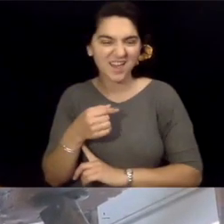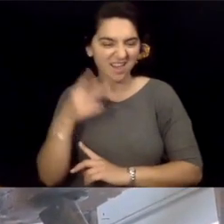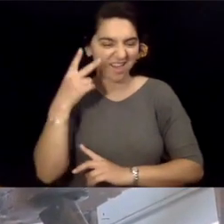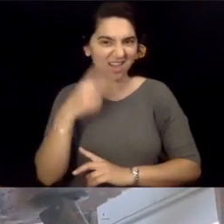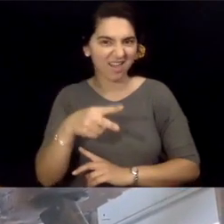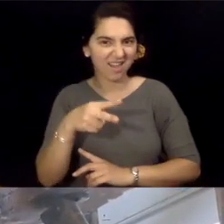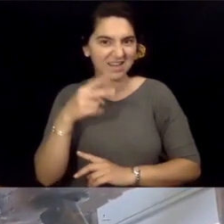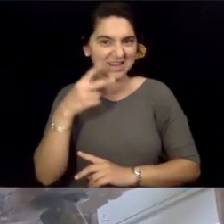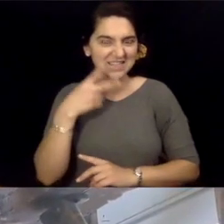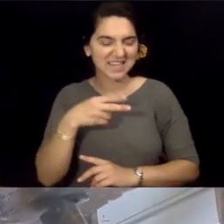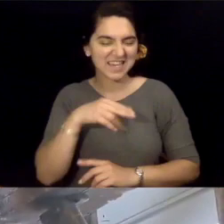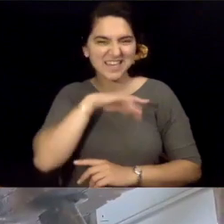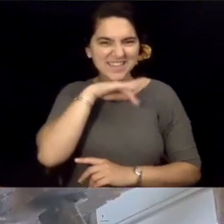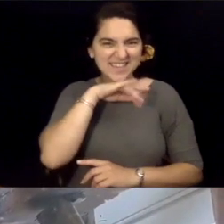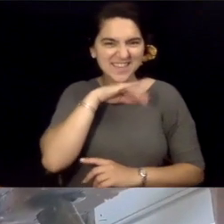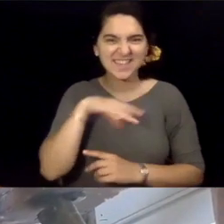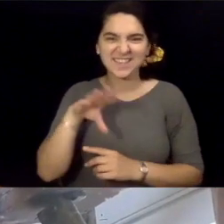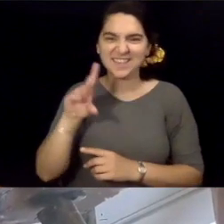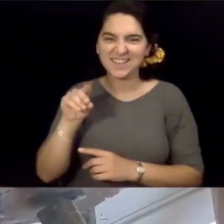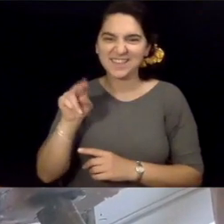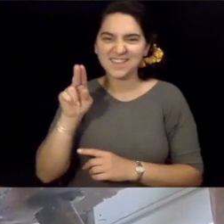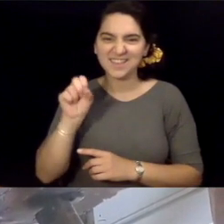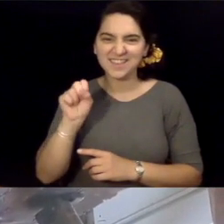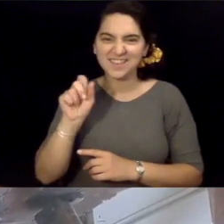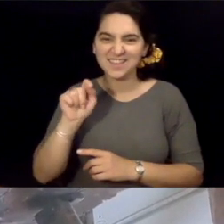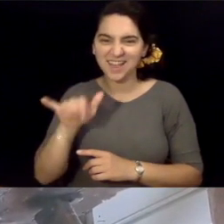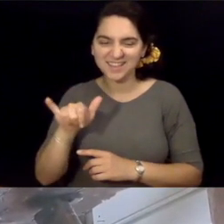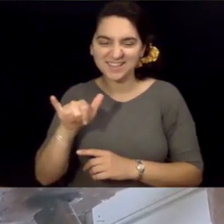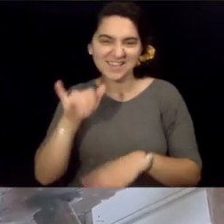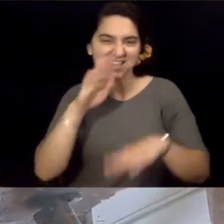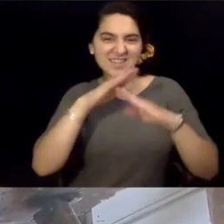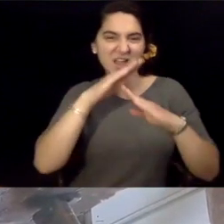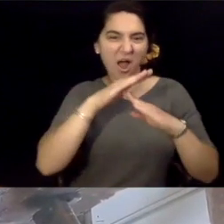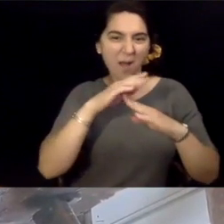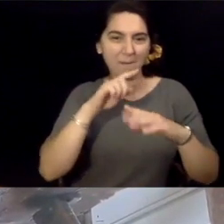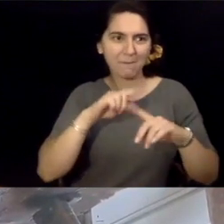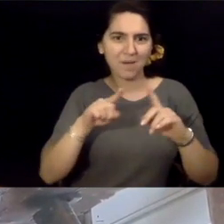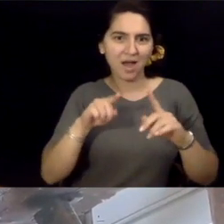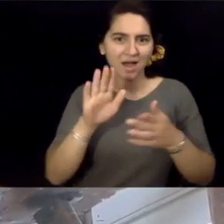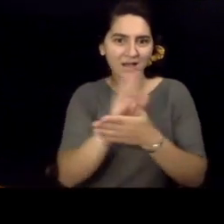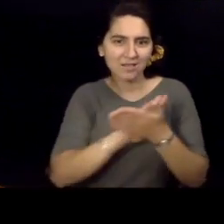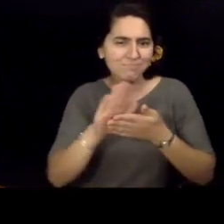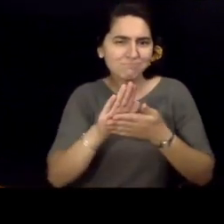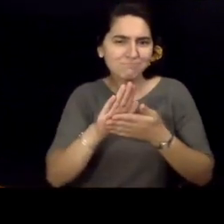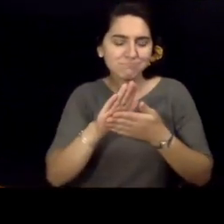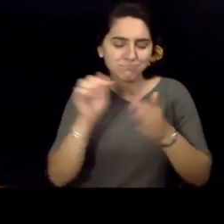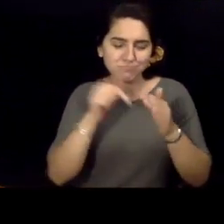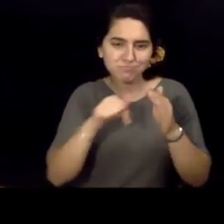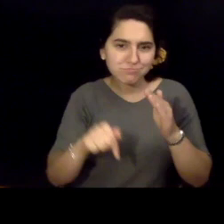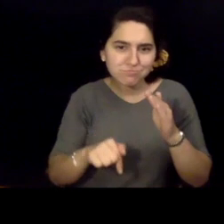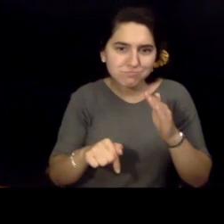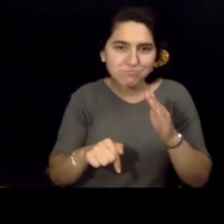It seems like it gets dustier on the top, but it's more cleaner on the bottom.